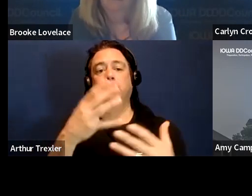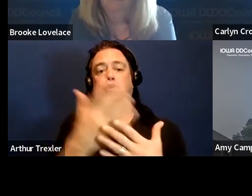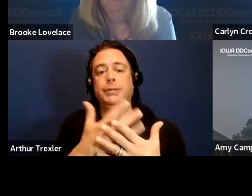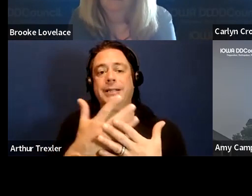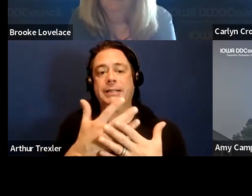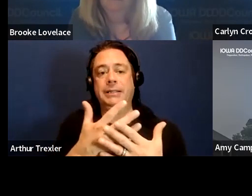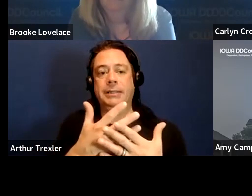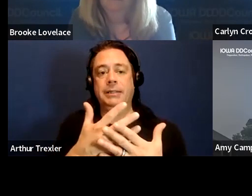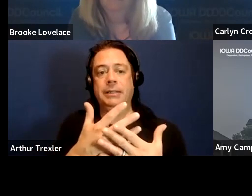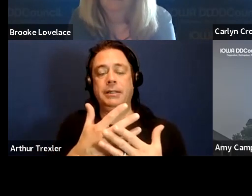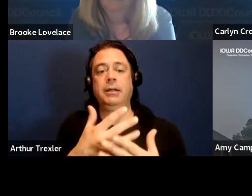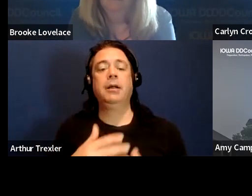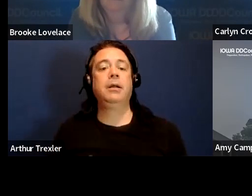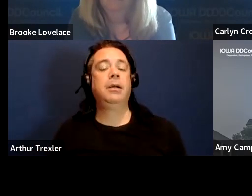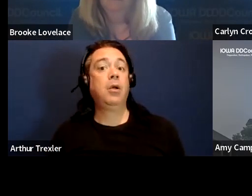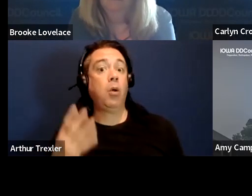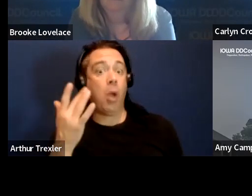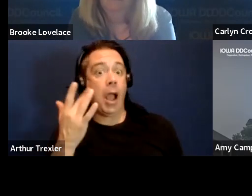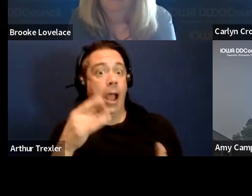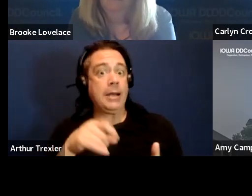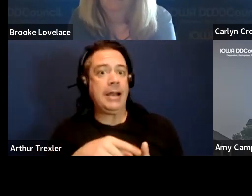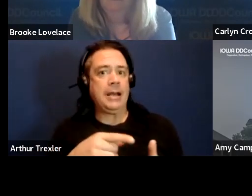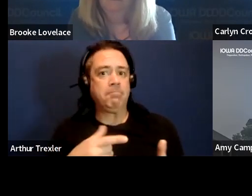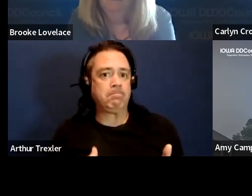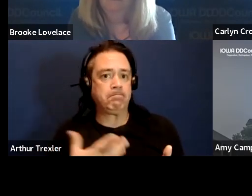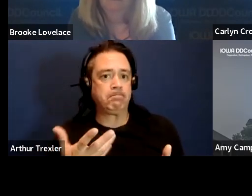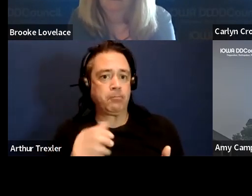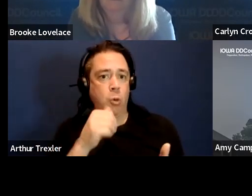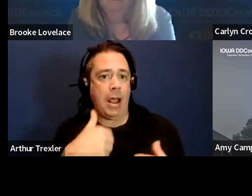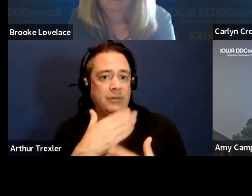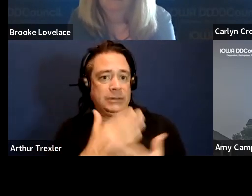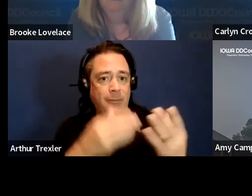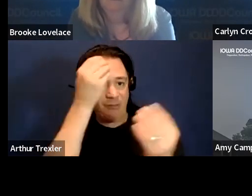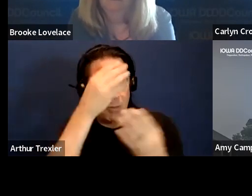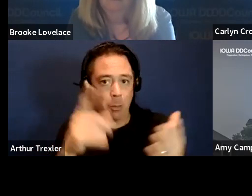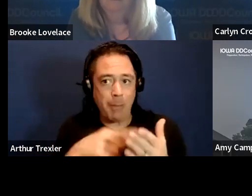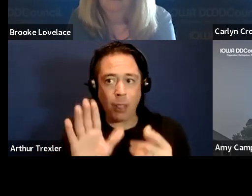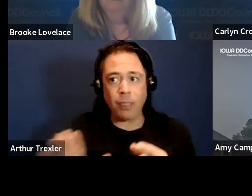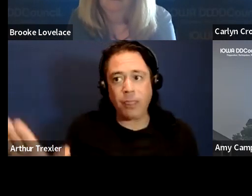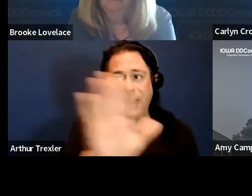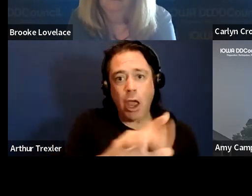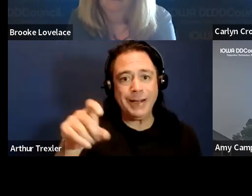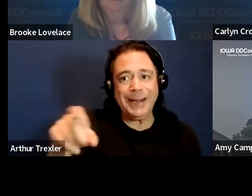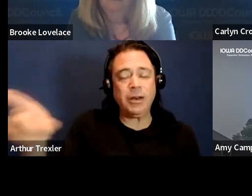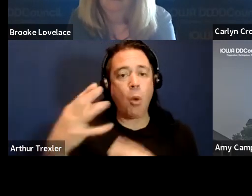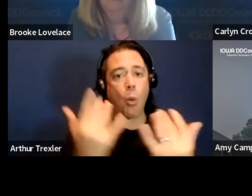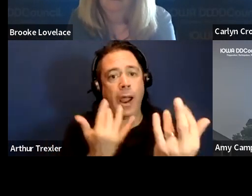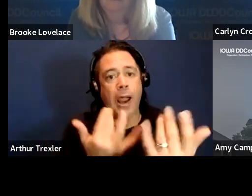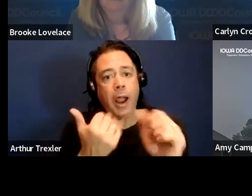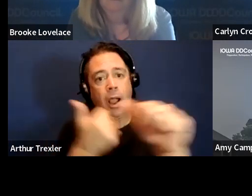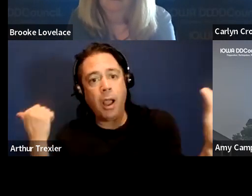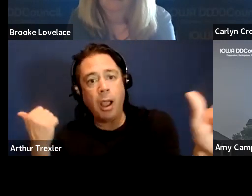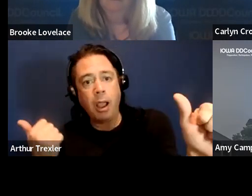to do this is because we are missing information about the needs of people on wait lists in order